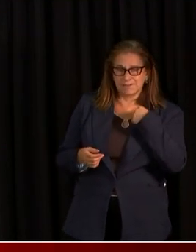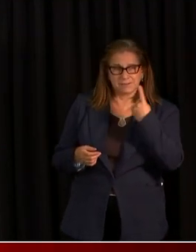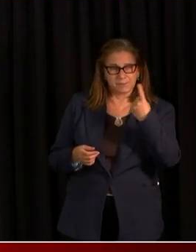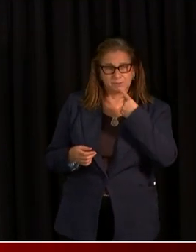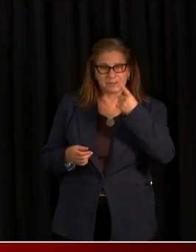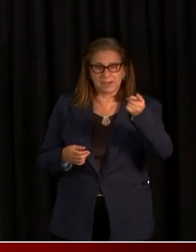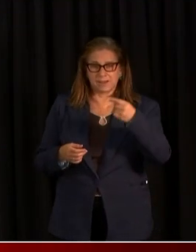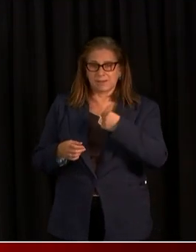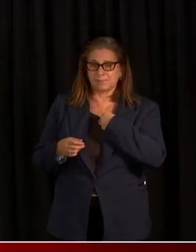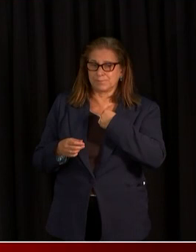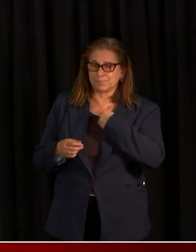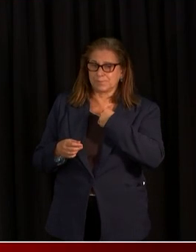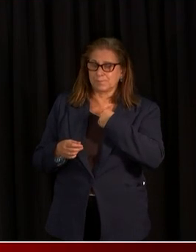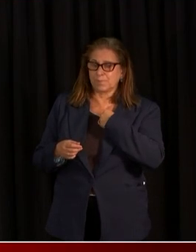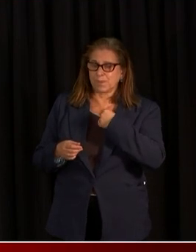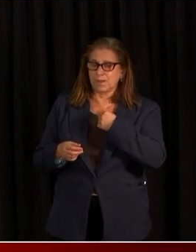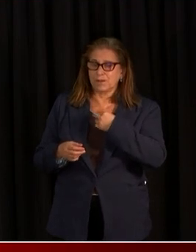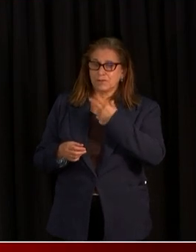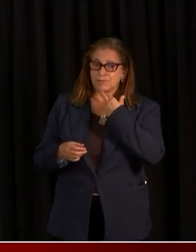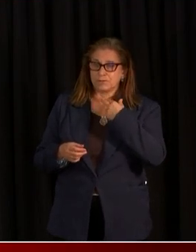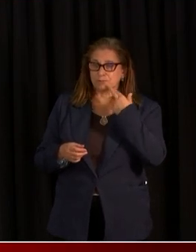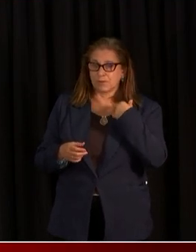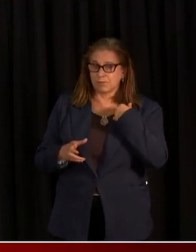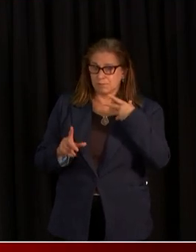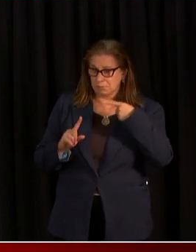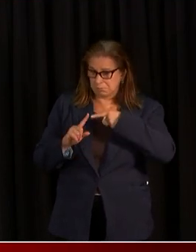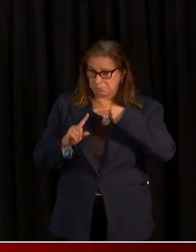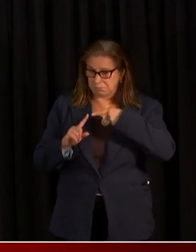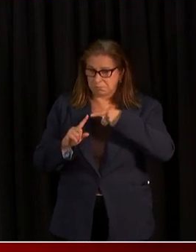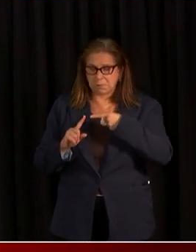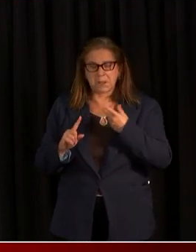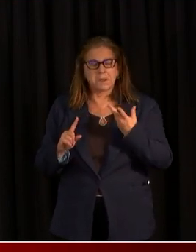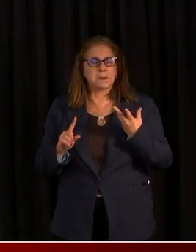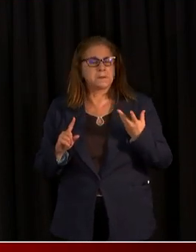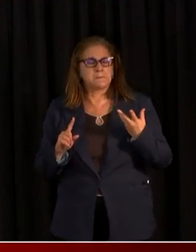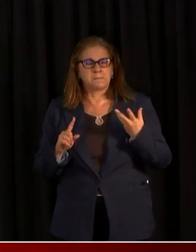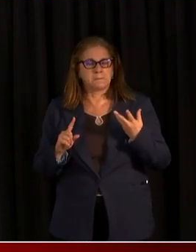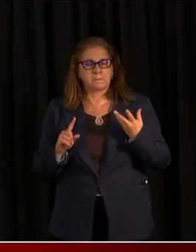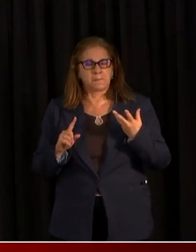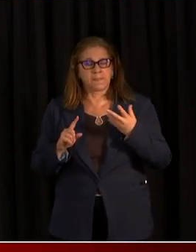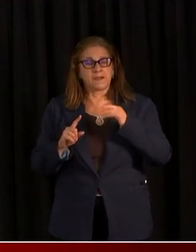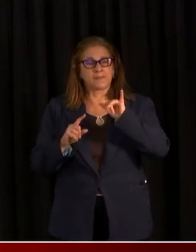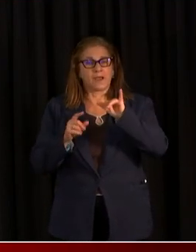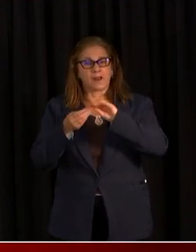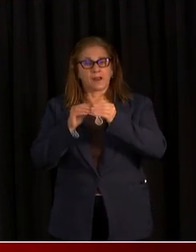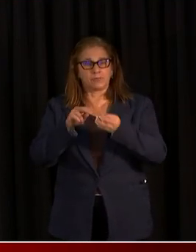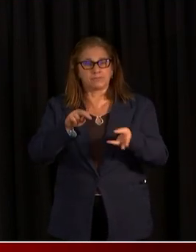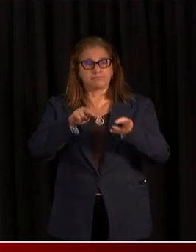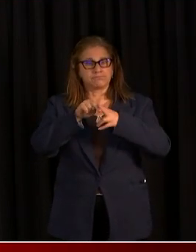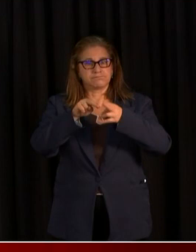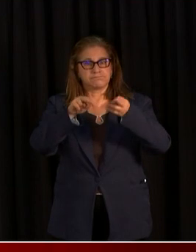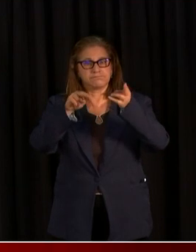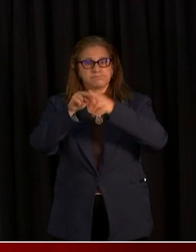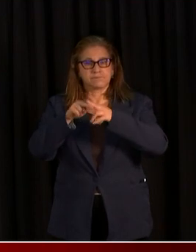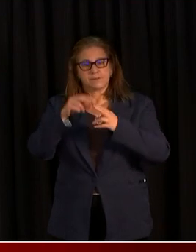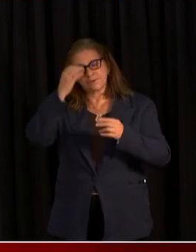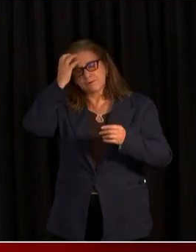finding restaurants to be a major source for people, but that's certainly something